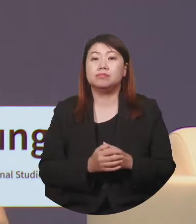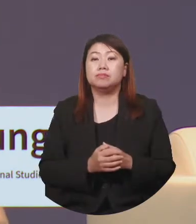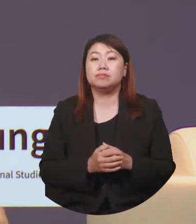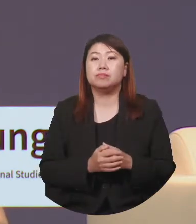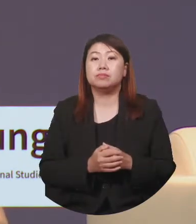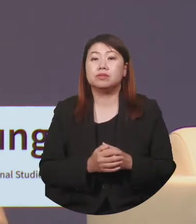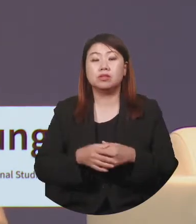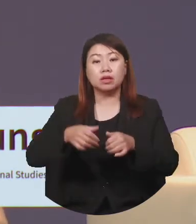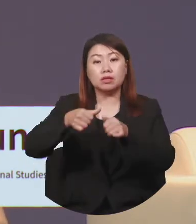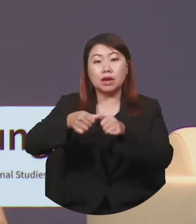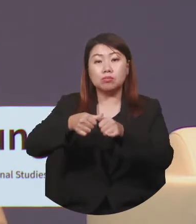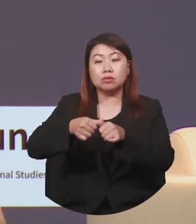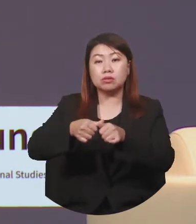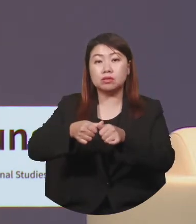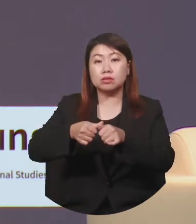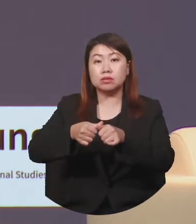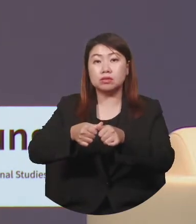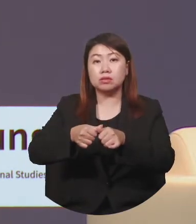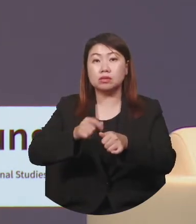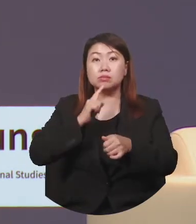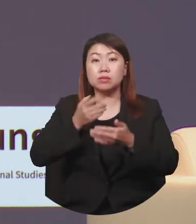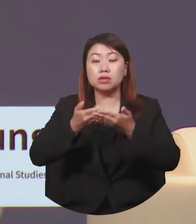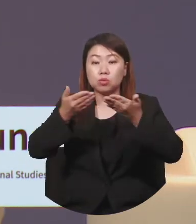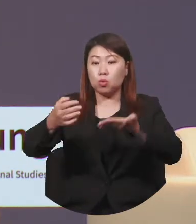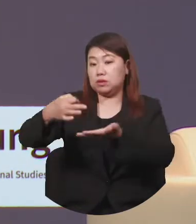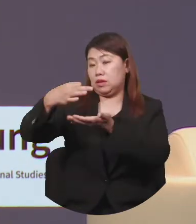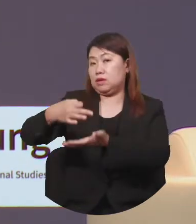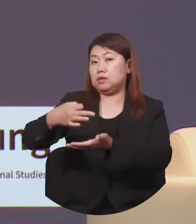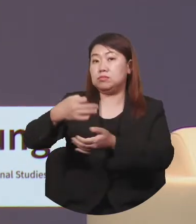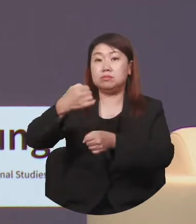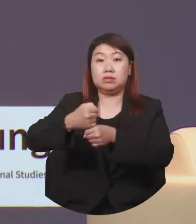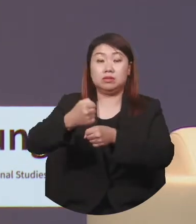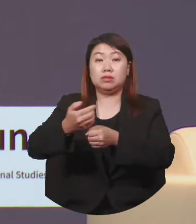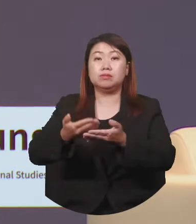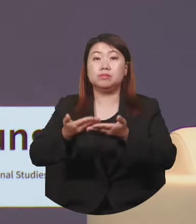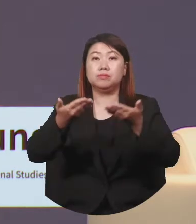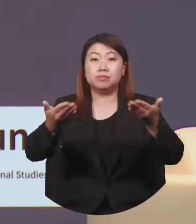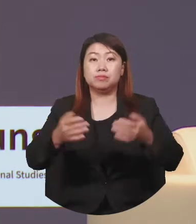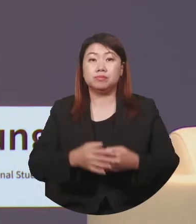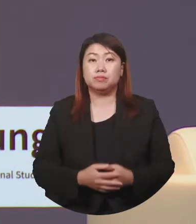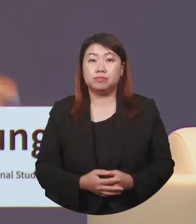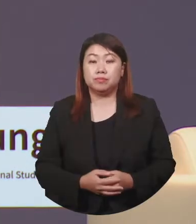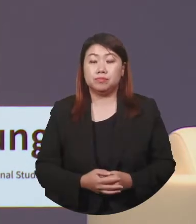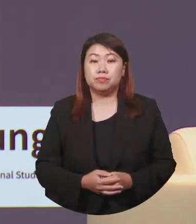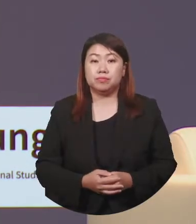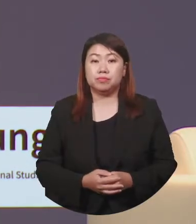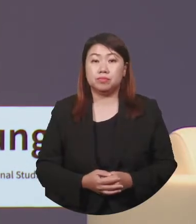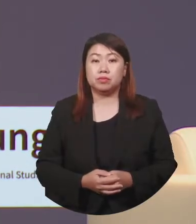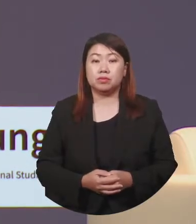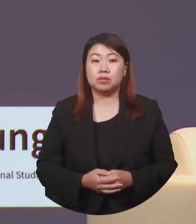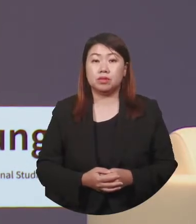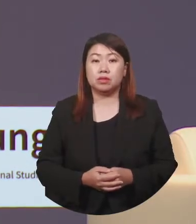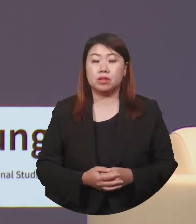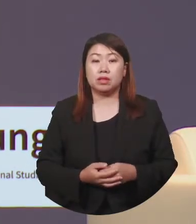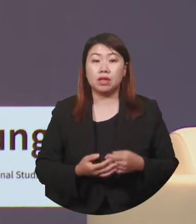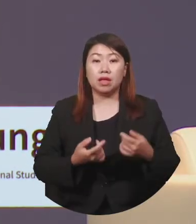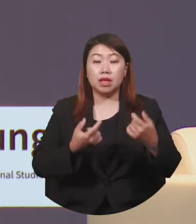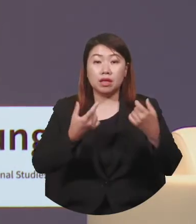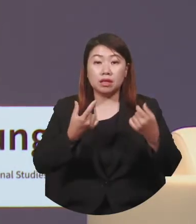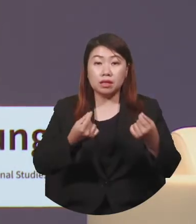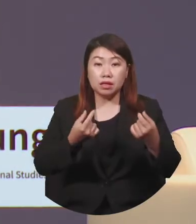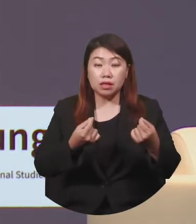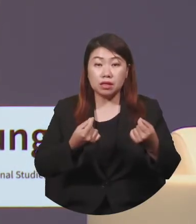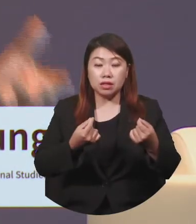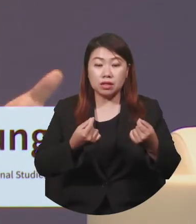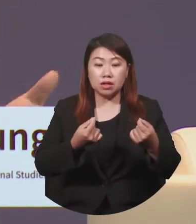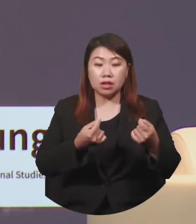to finance themselves, to attract the proper investment. We educate them, we